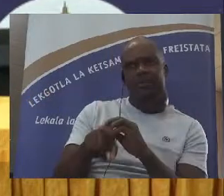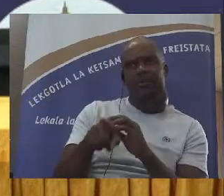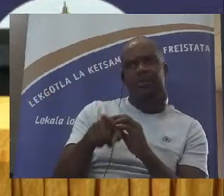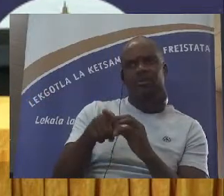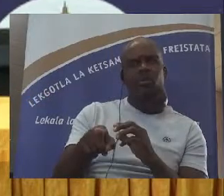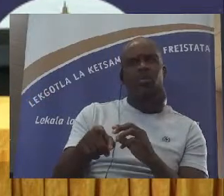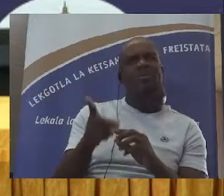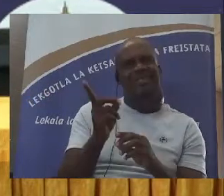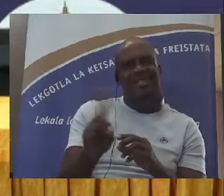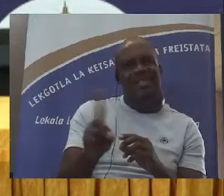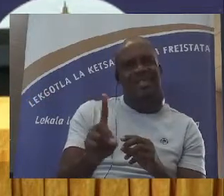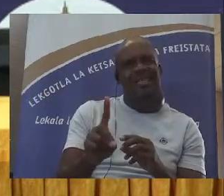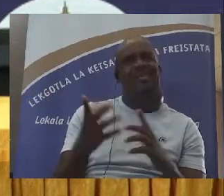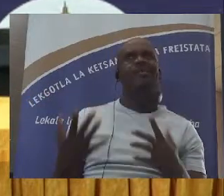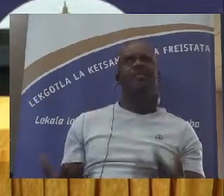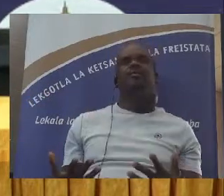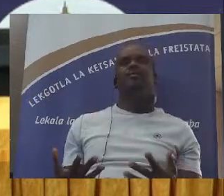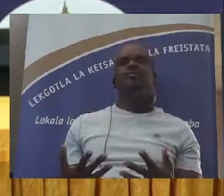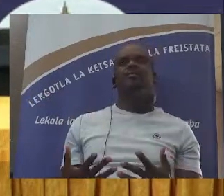removed?